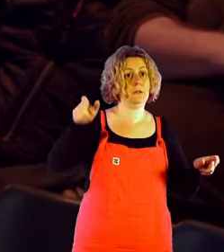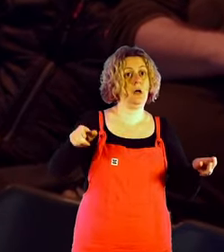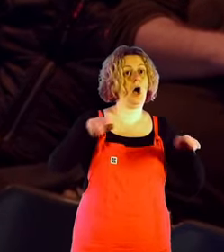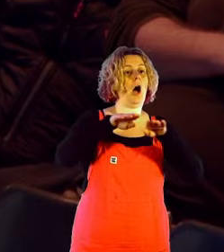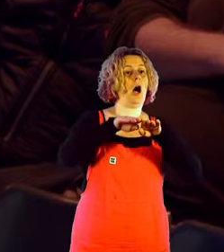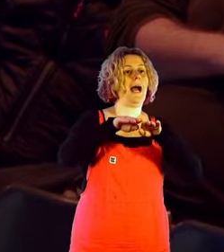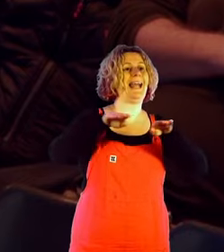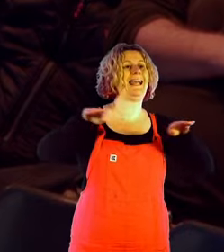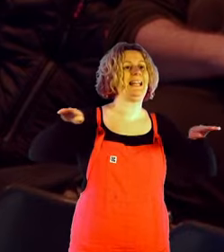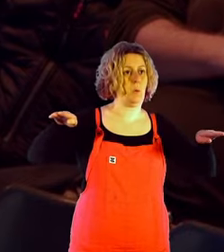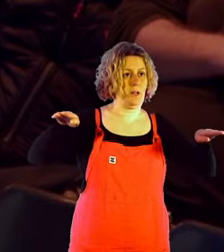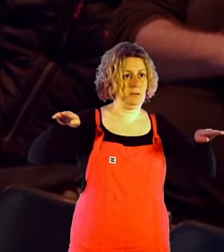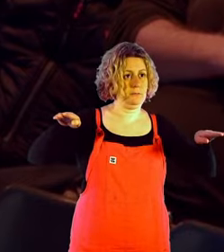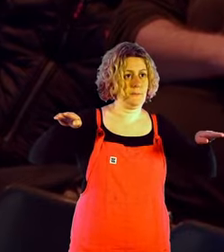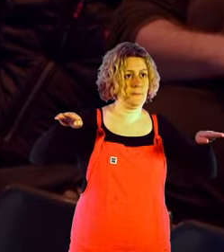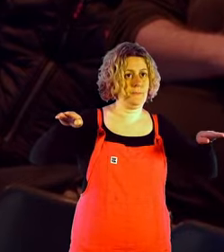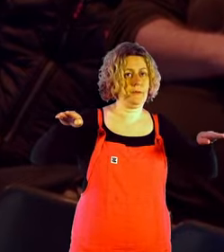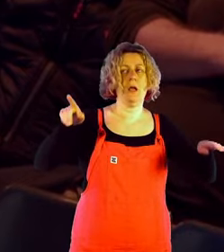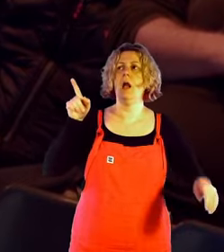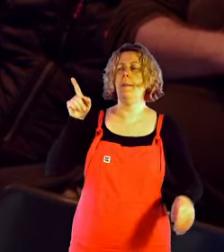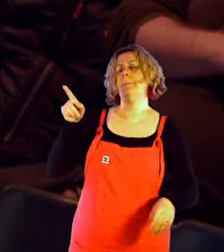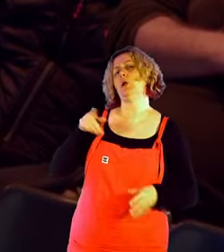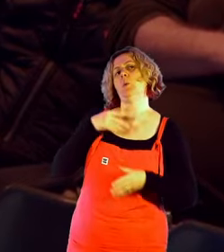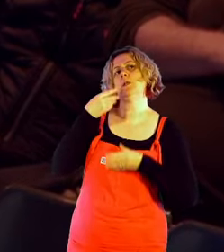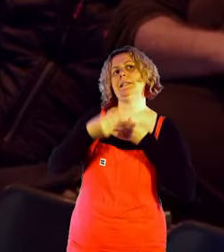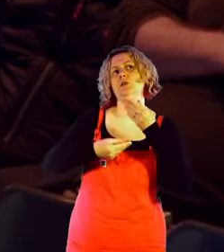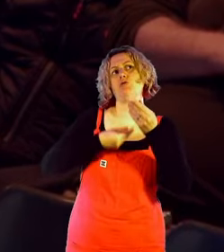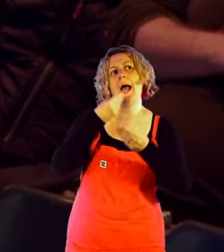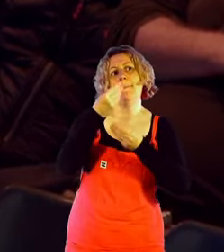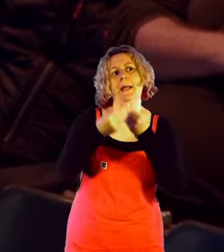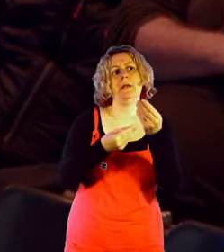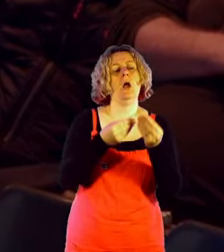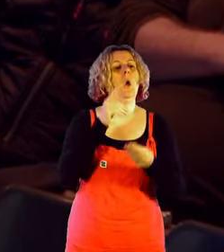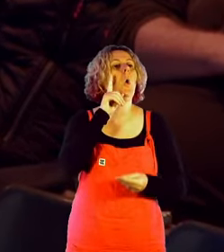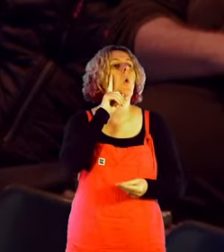of womanhood in terms of things,